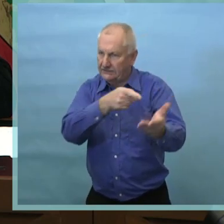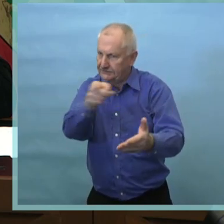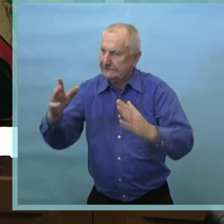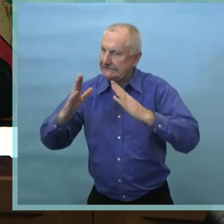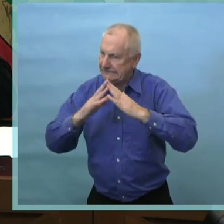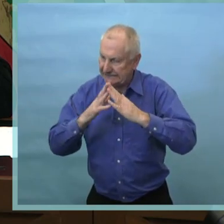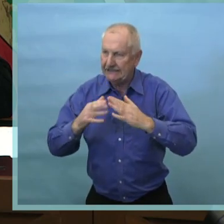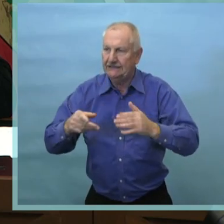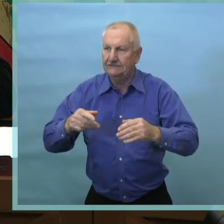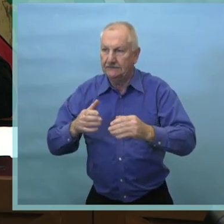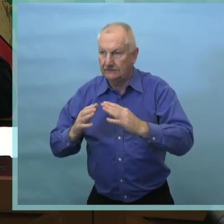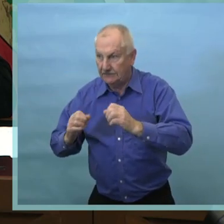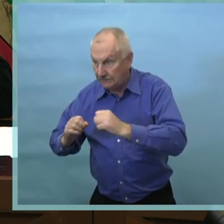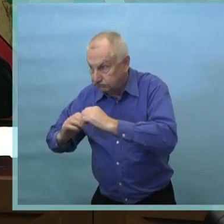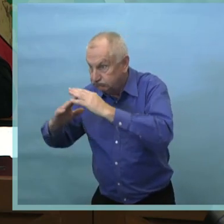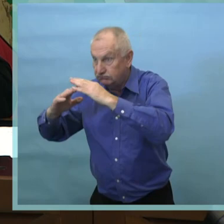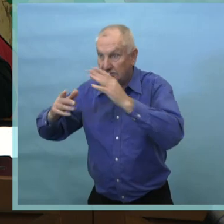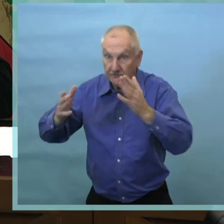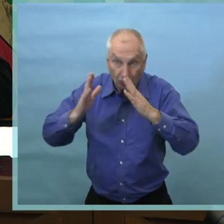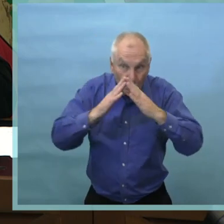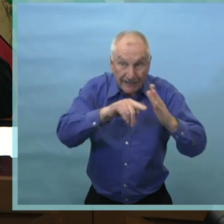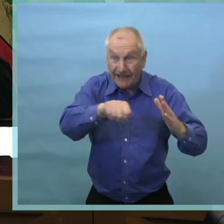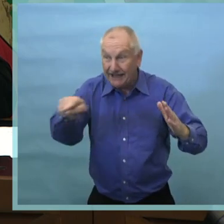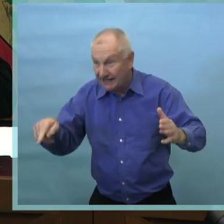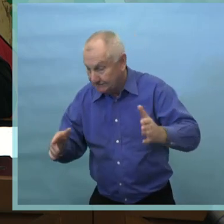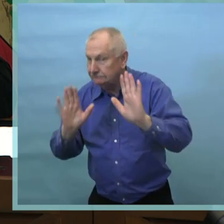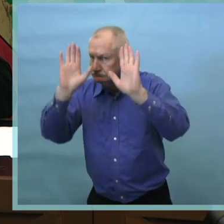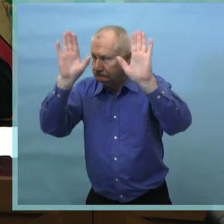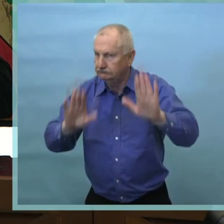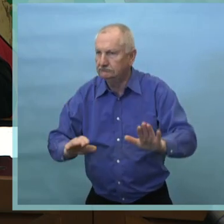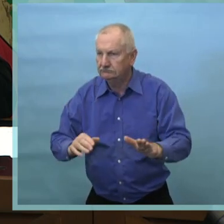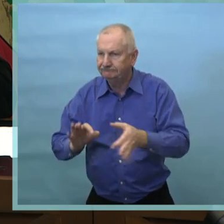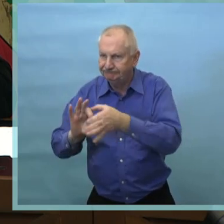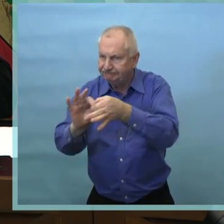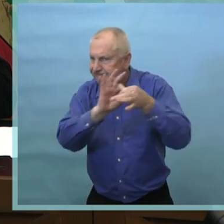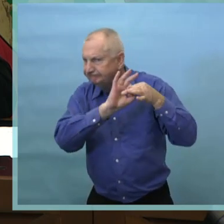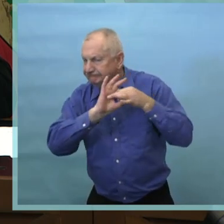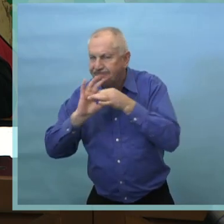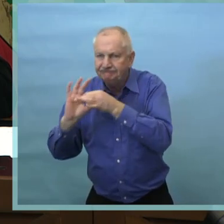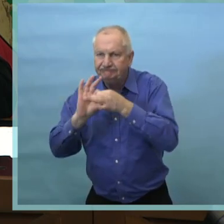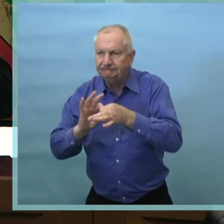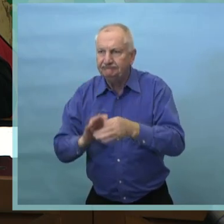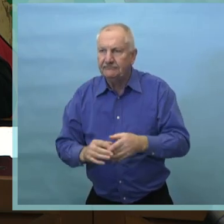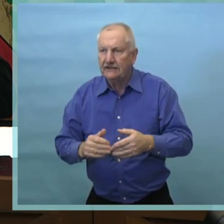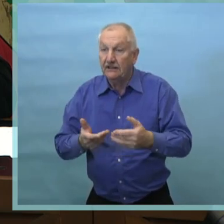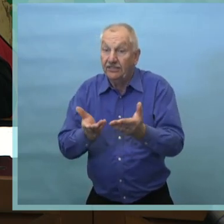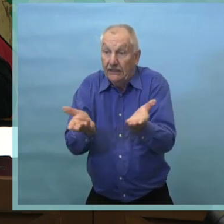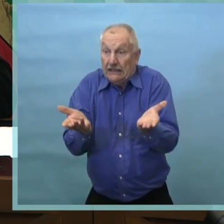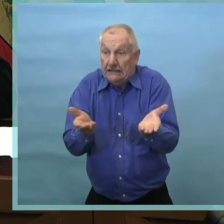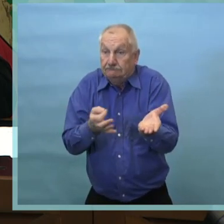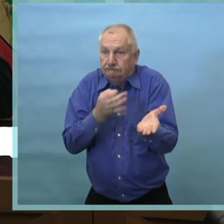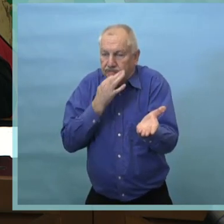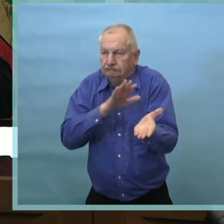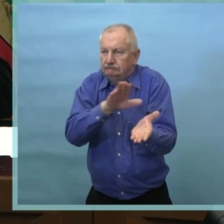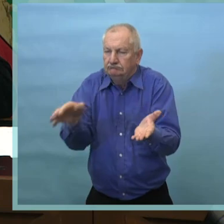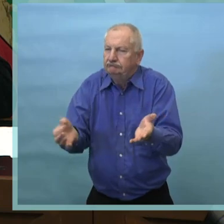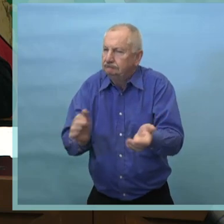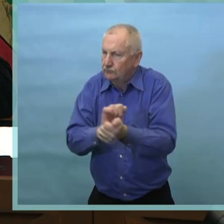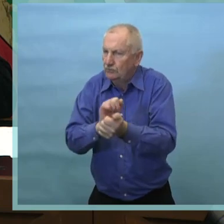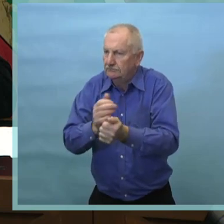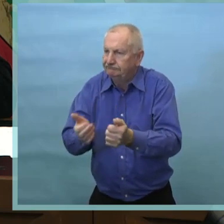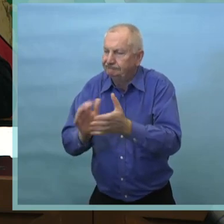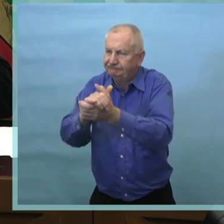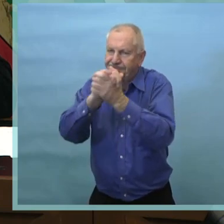villages. They just were fantastic to work with. And I would have to say they really know what they're doing. And congratulations to them. They were